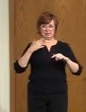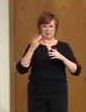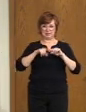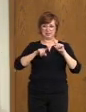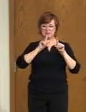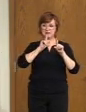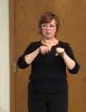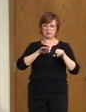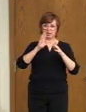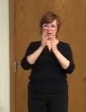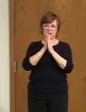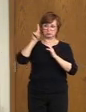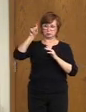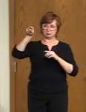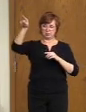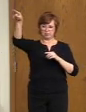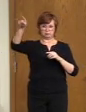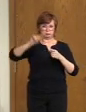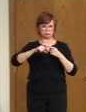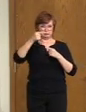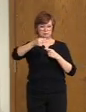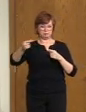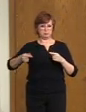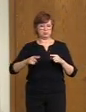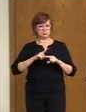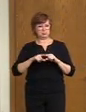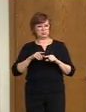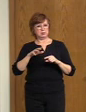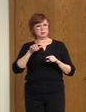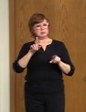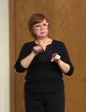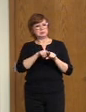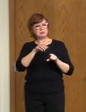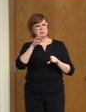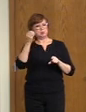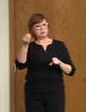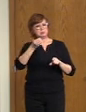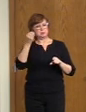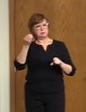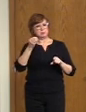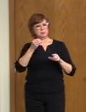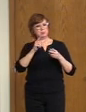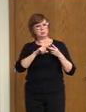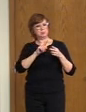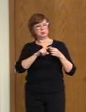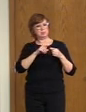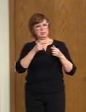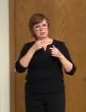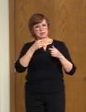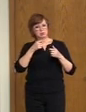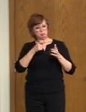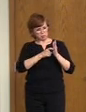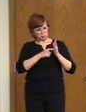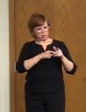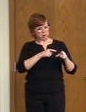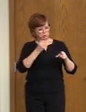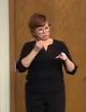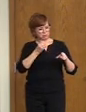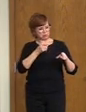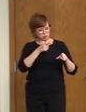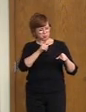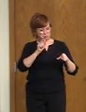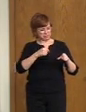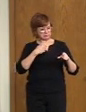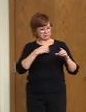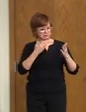is the province will be providing proof of vaccination, and the suggestion that people who don't have that may face